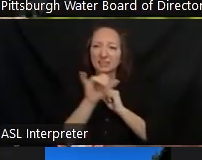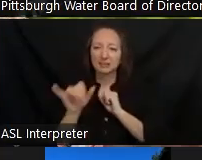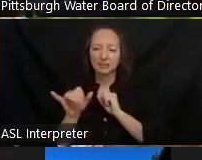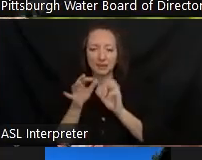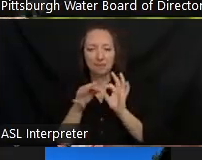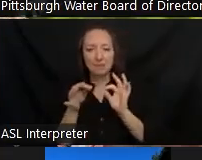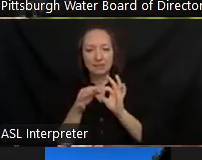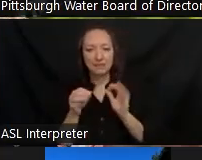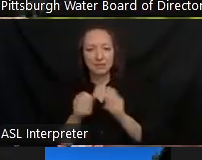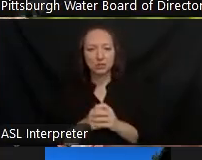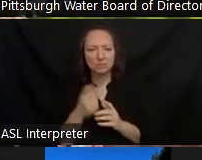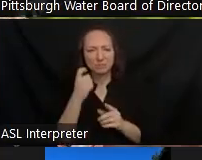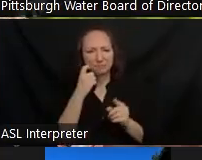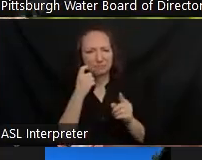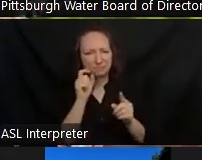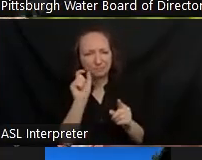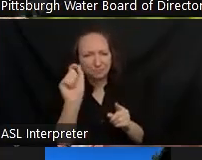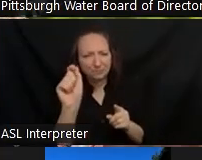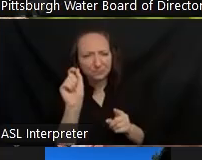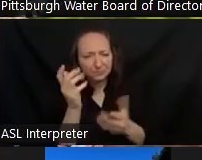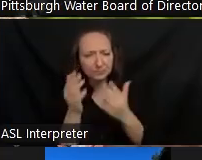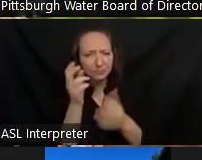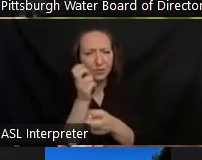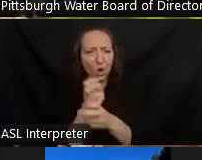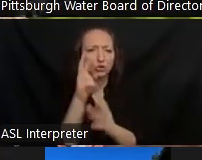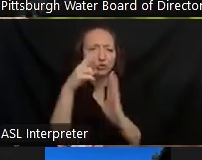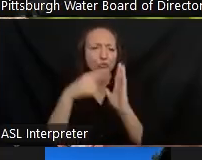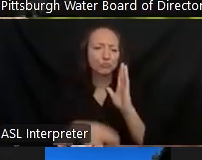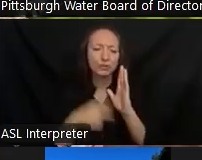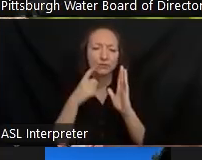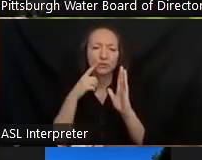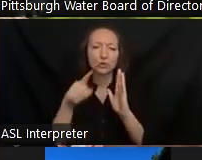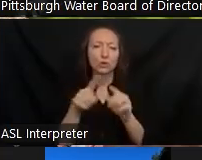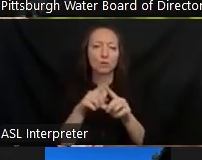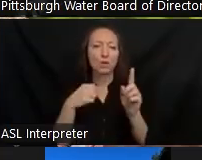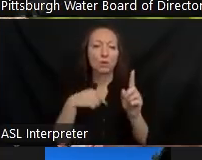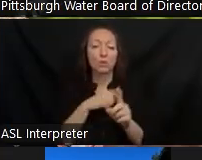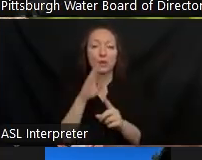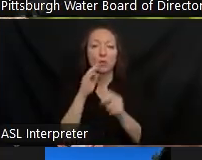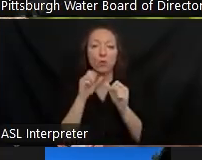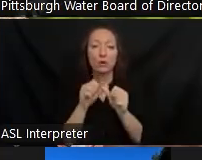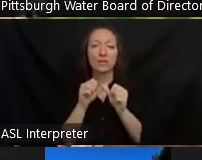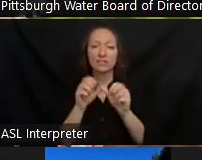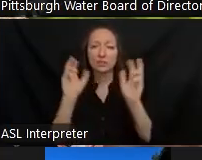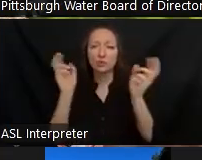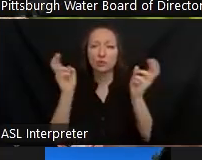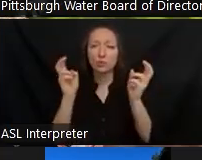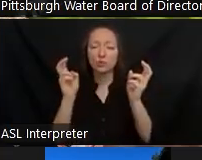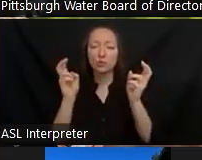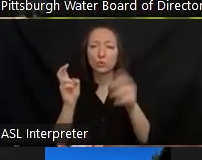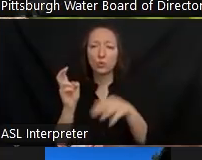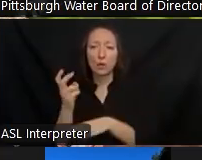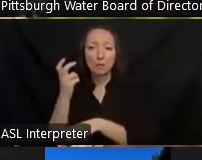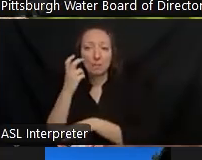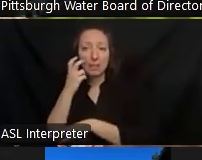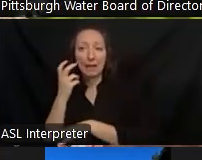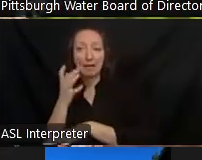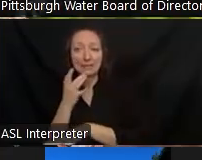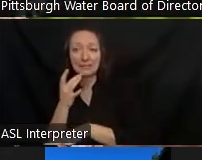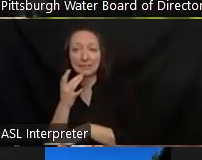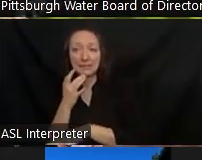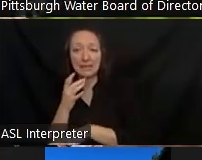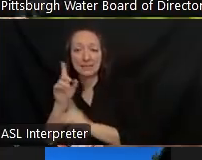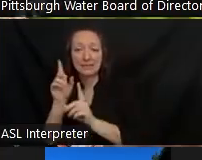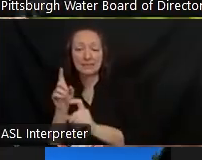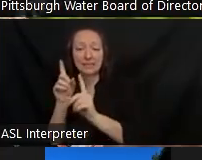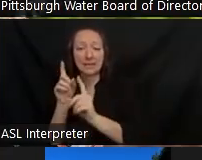hard to read for some in the room, but we are going to kick off blind taste tests where we are going to offer residents the opportunity